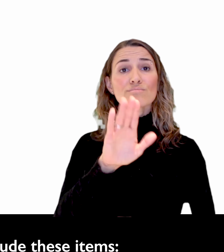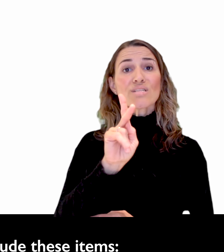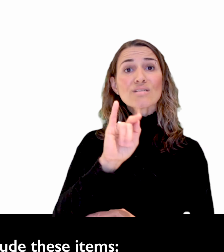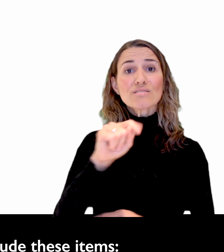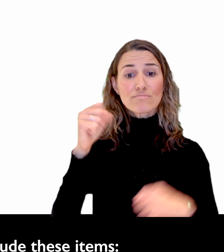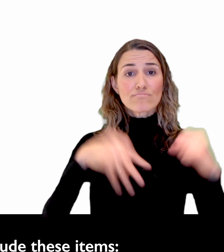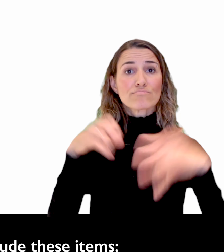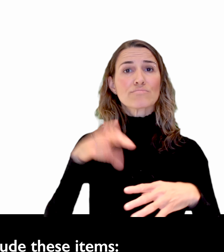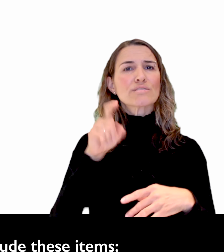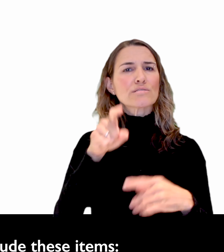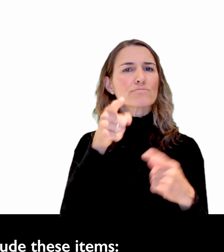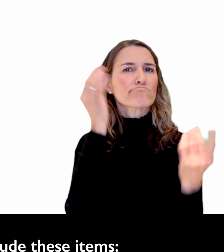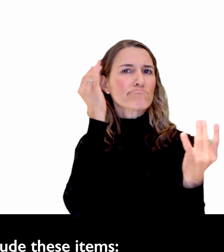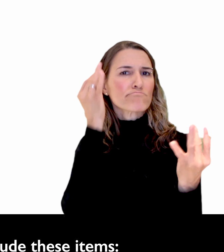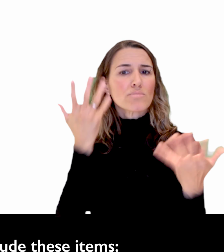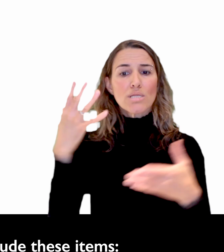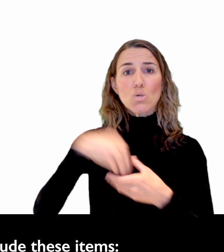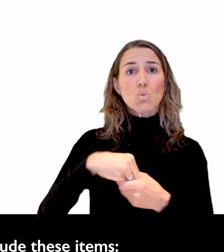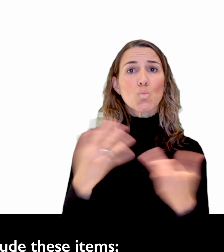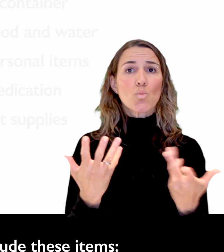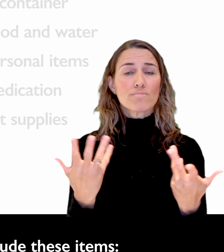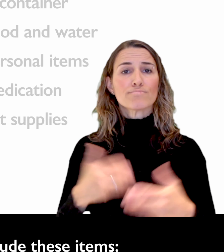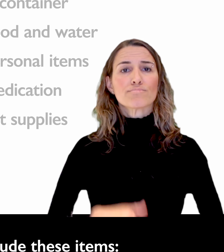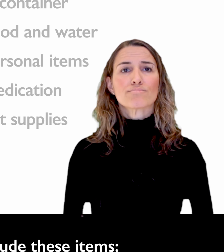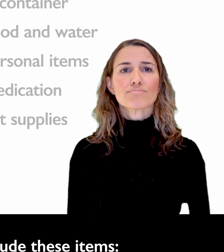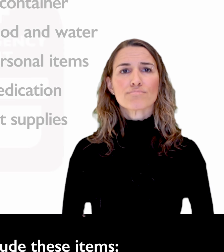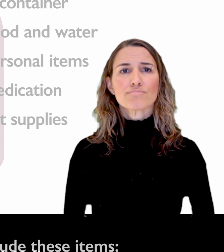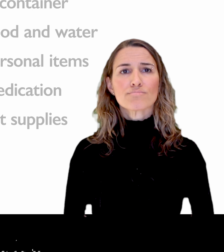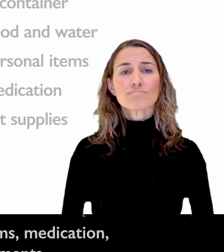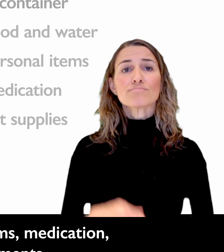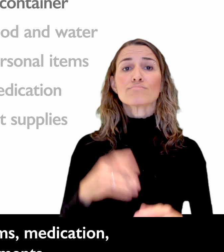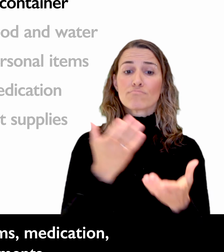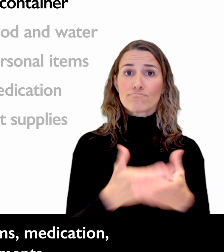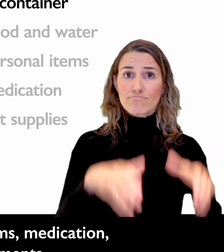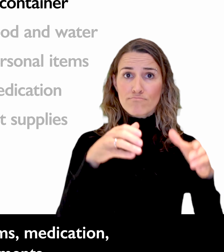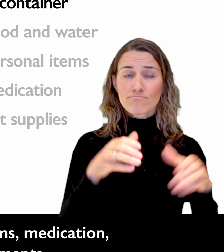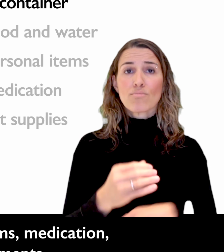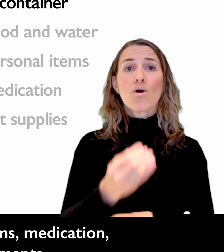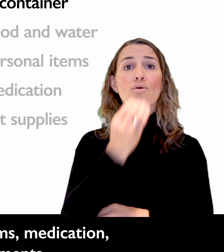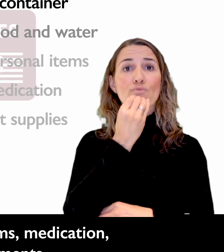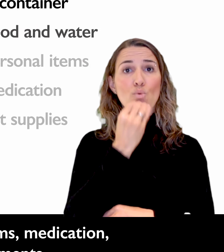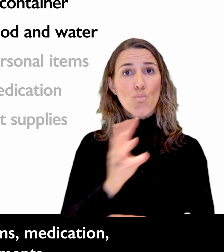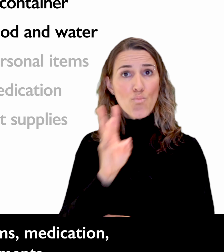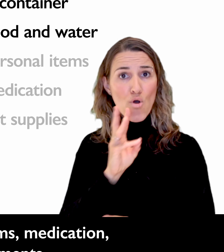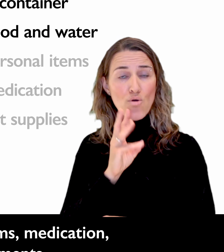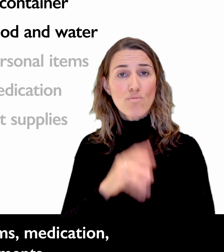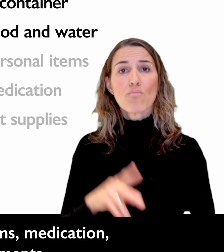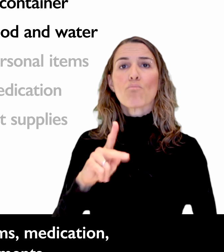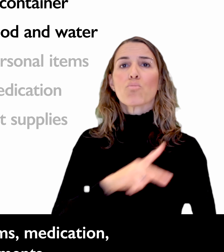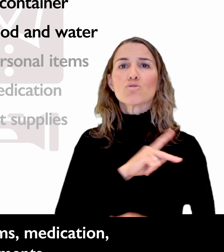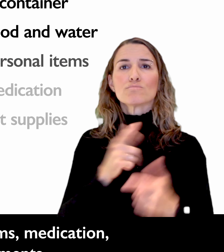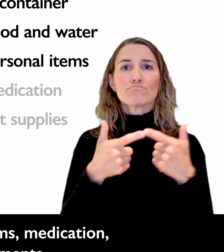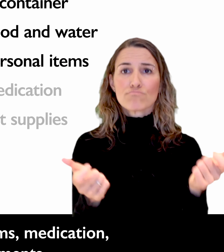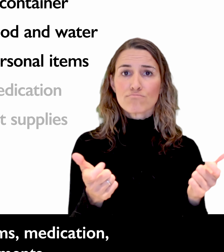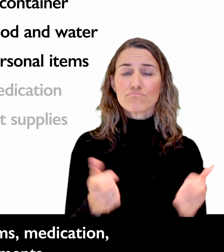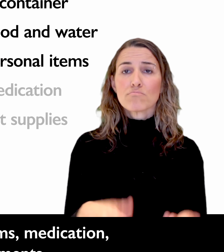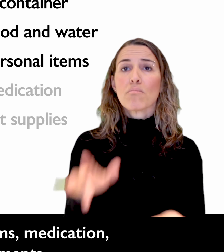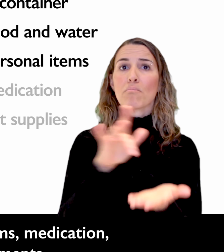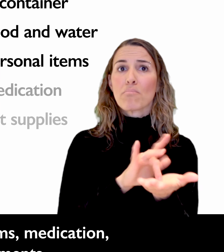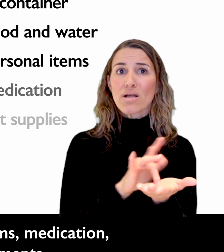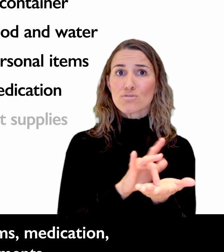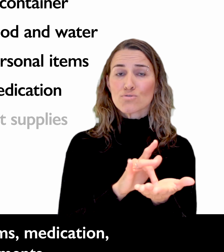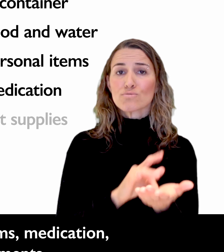For your kit, you'll need to consider or include these items: a container, food and water, personal